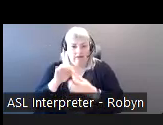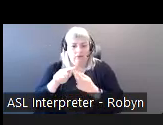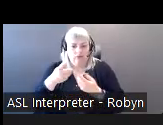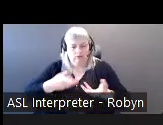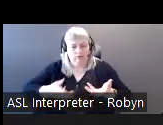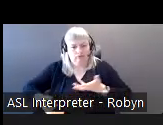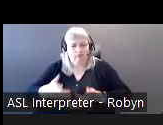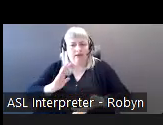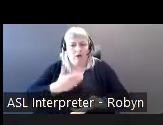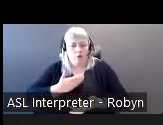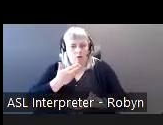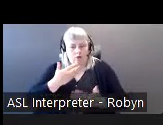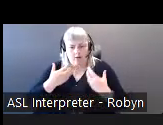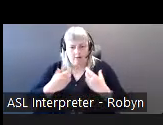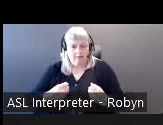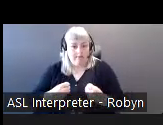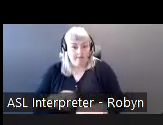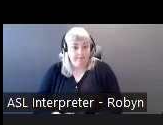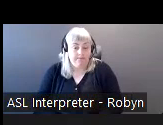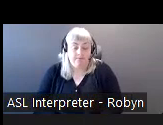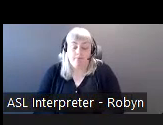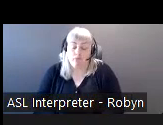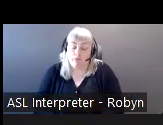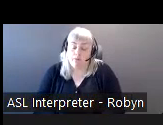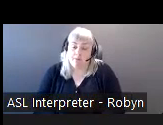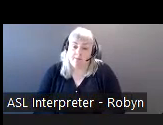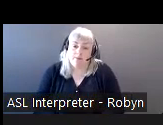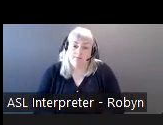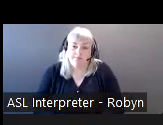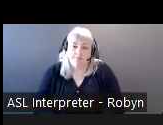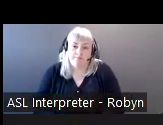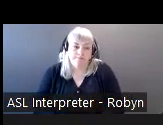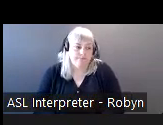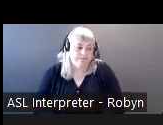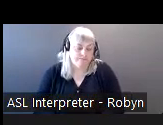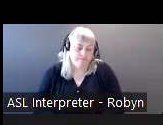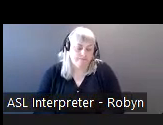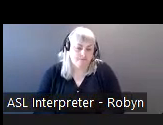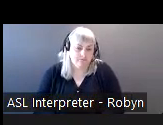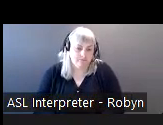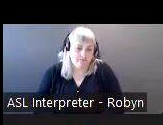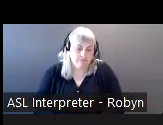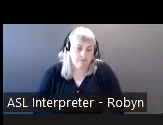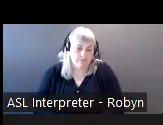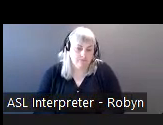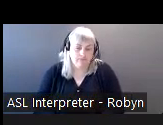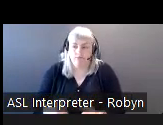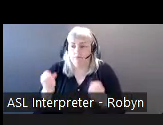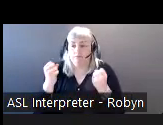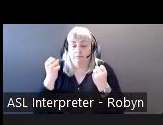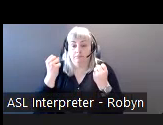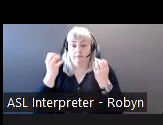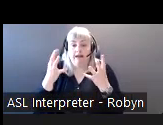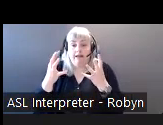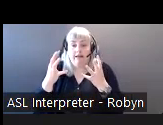Many people have had a history of having to push their own self-care to